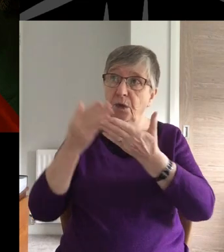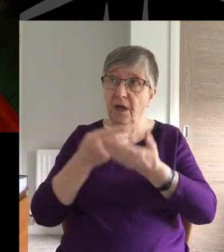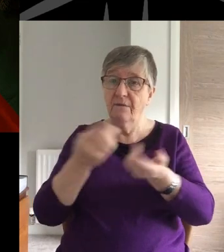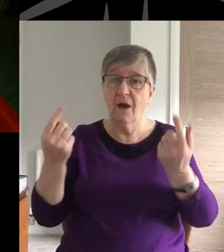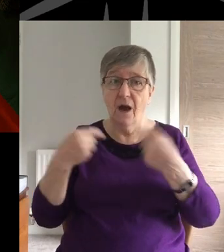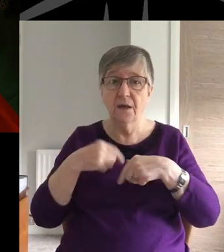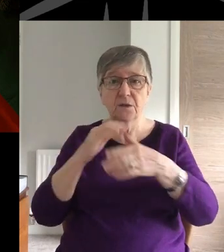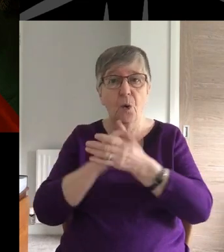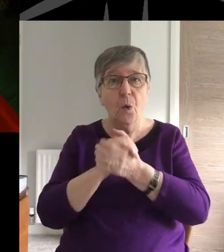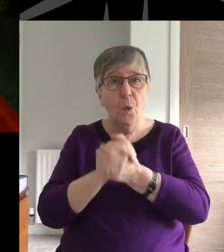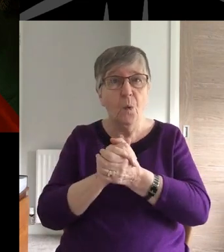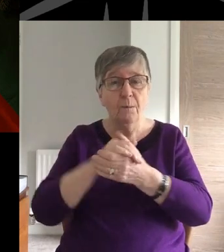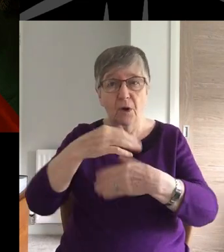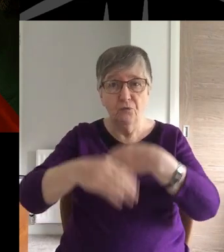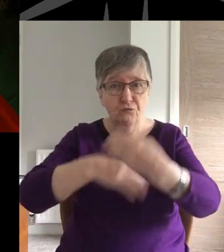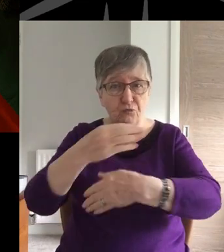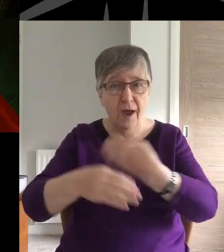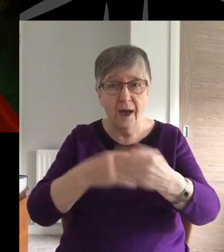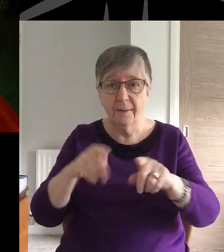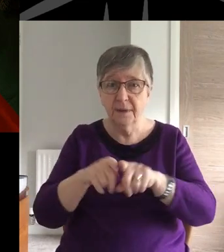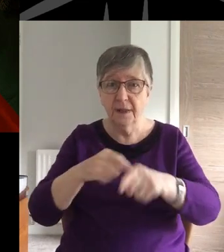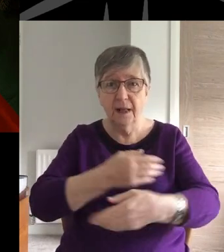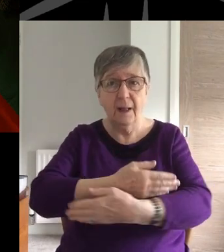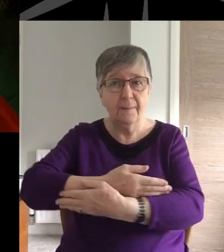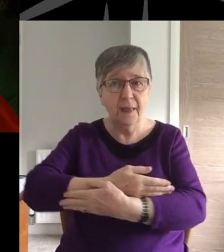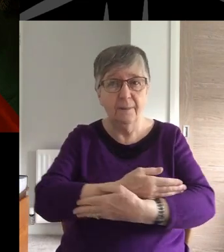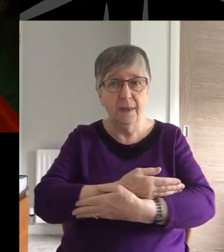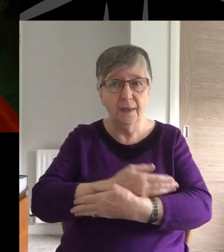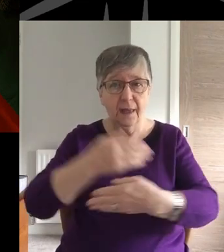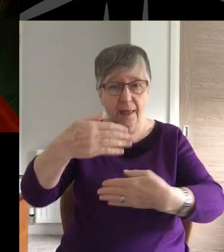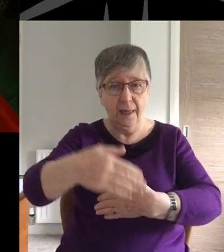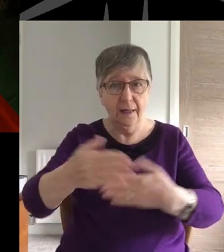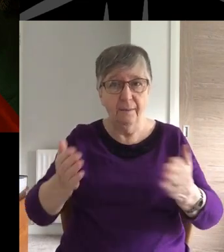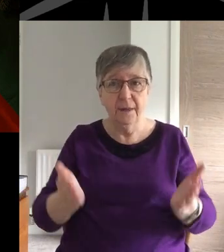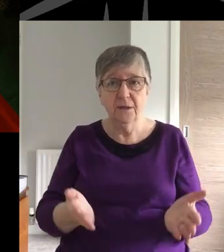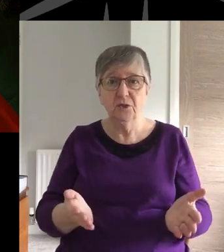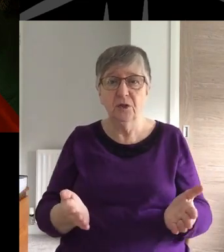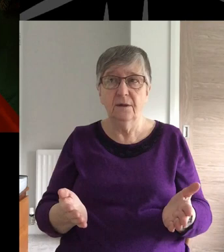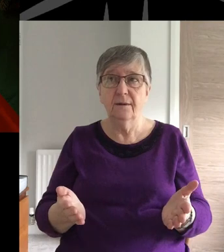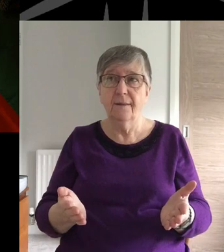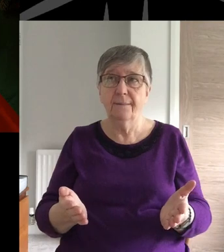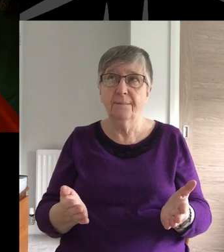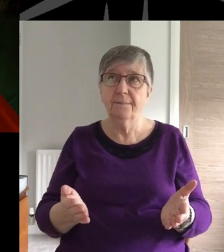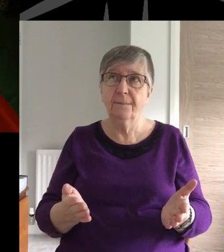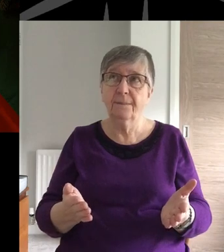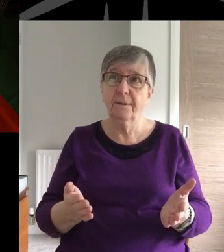you gave us the gift of hope wrapped in swaddling clothes and laid in a manger,